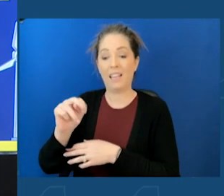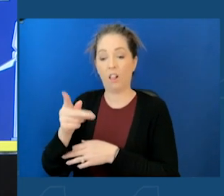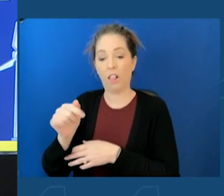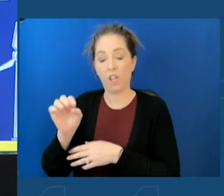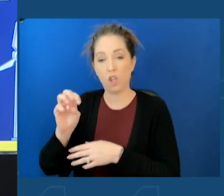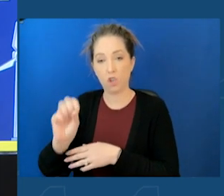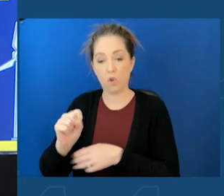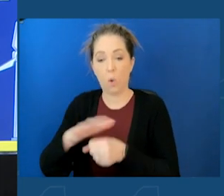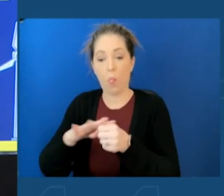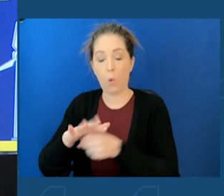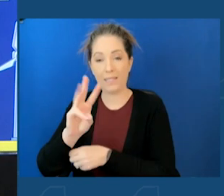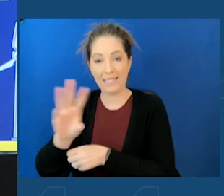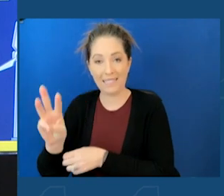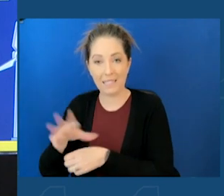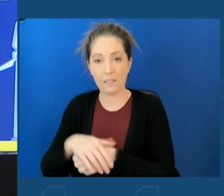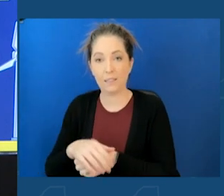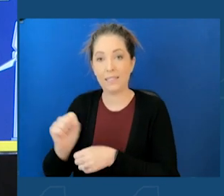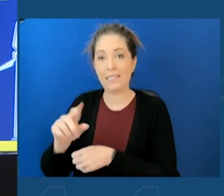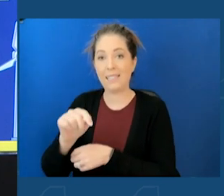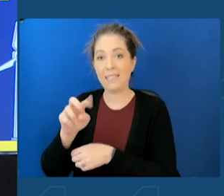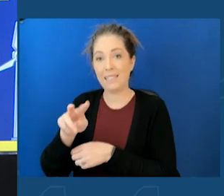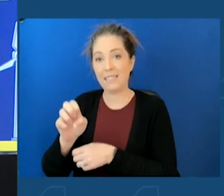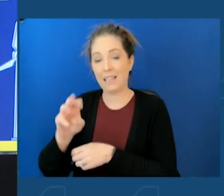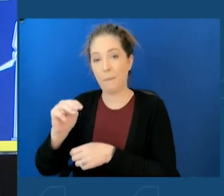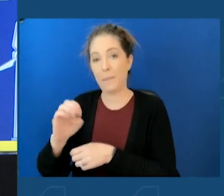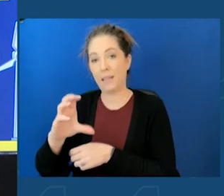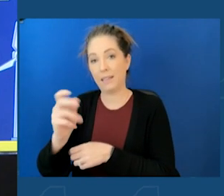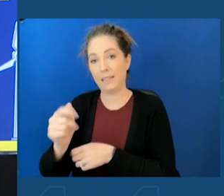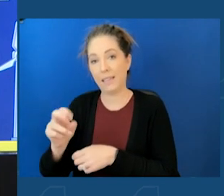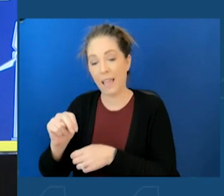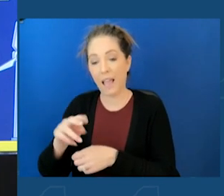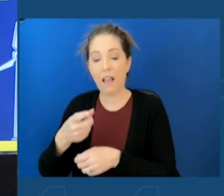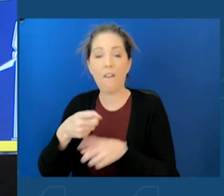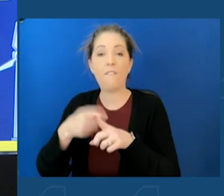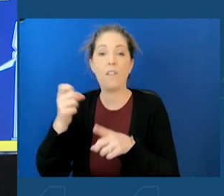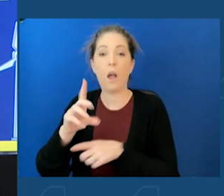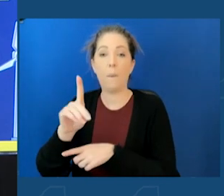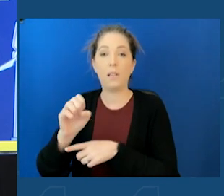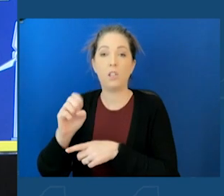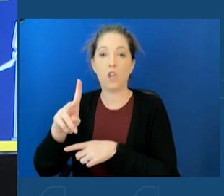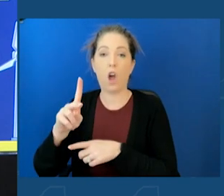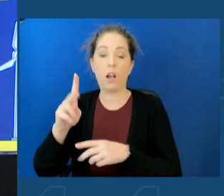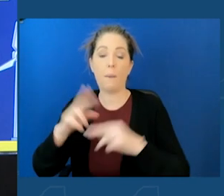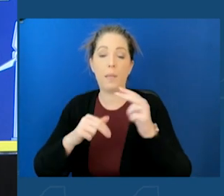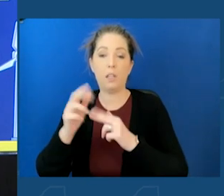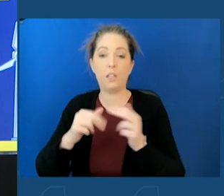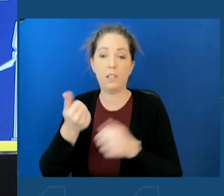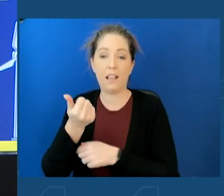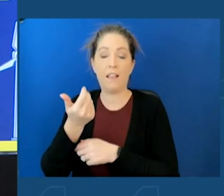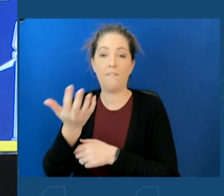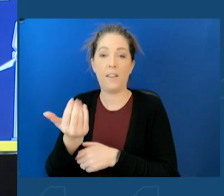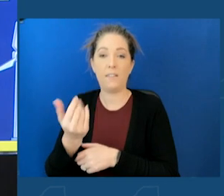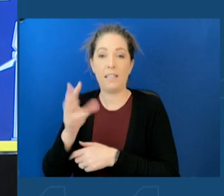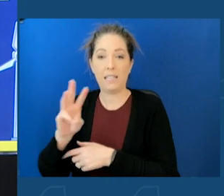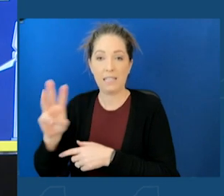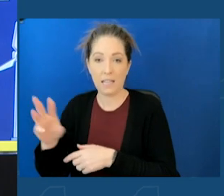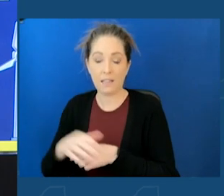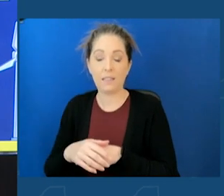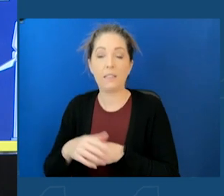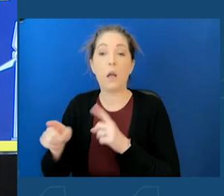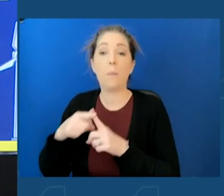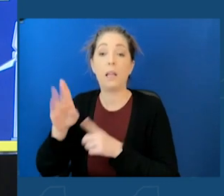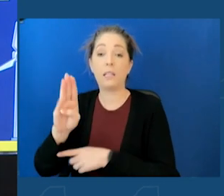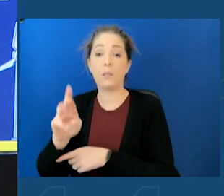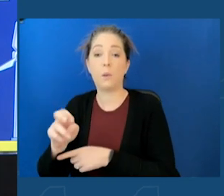We have Steve McCann and Chris Sorensen from the Dock Builders 1556, as well as Brian Lemaire from 740,